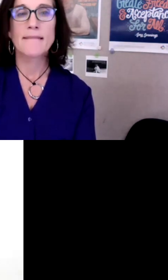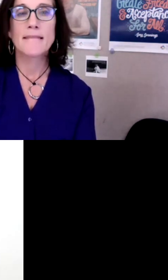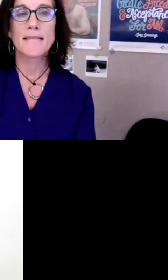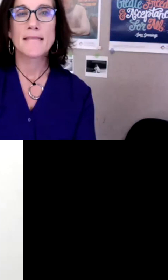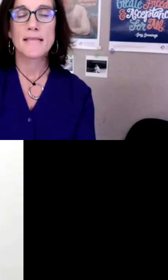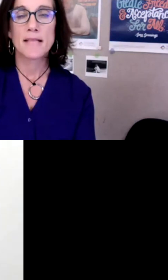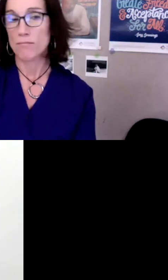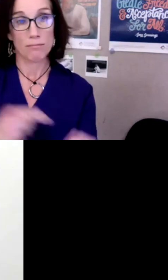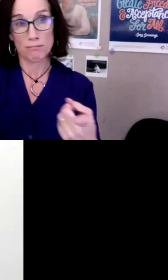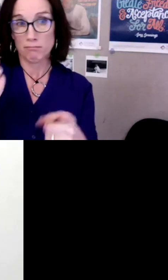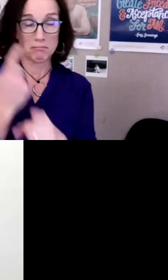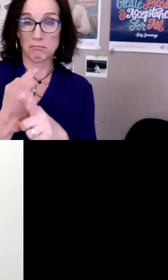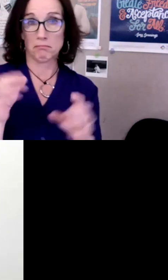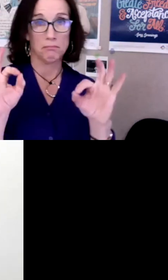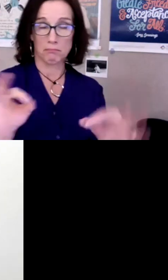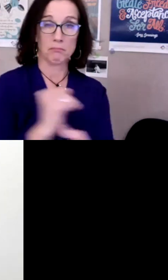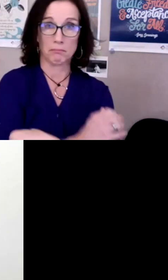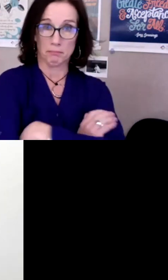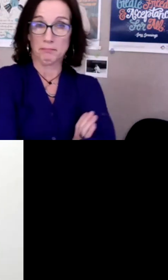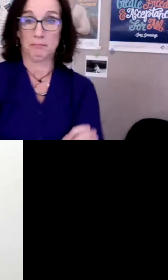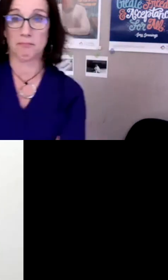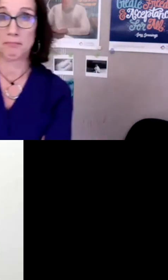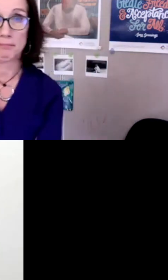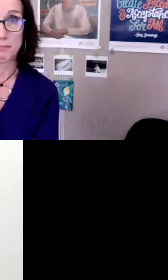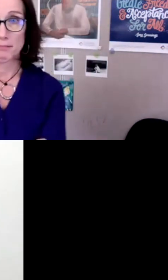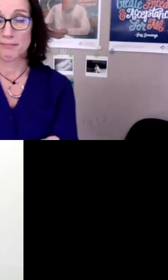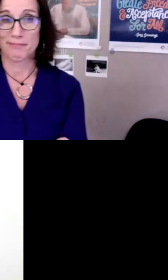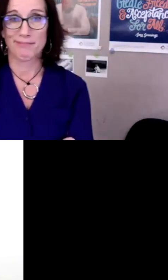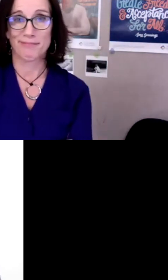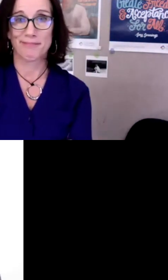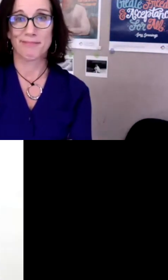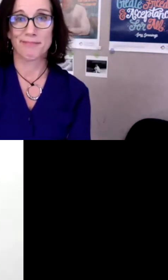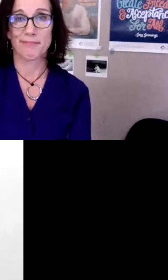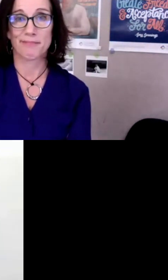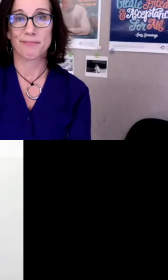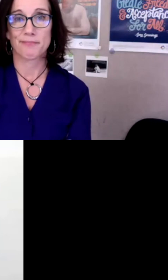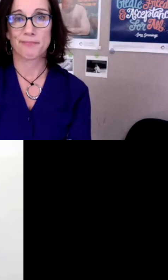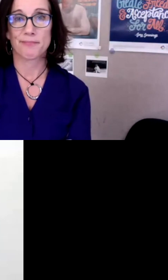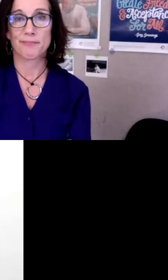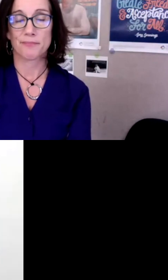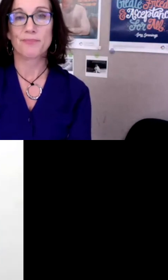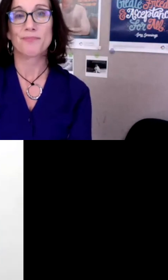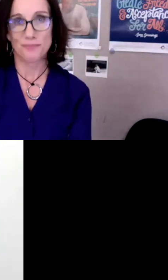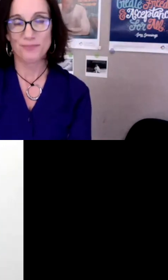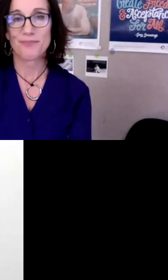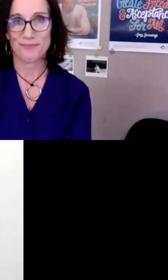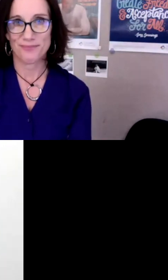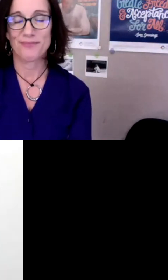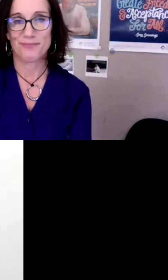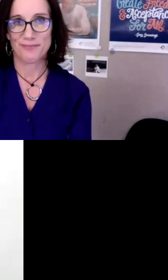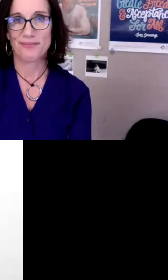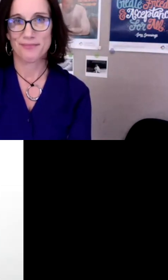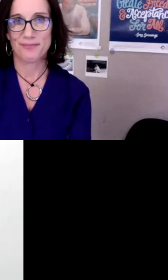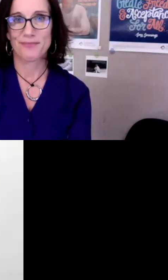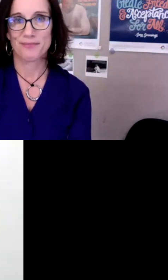to let Laura add something here. Oh, no, that's right. No, that's it. Okay, so I think our time